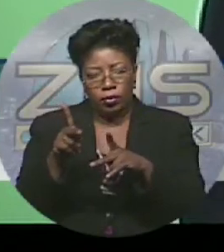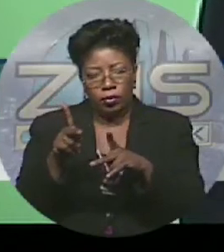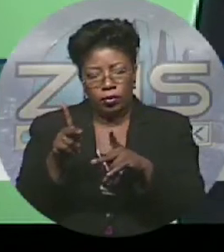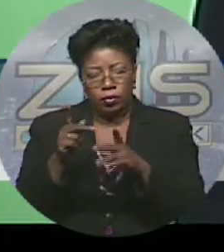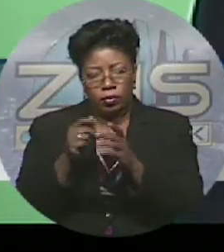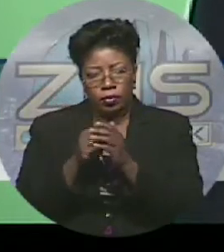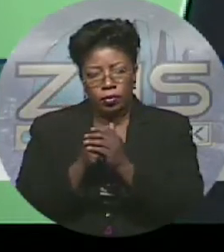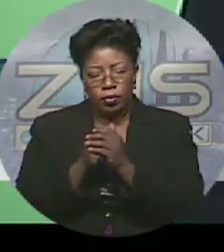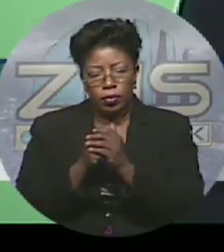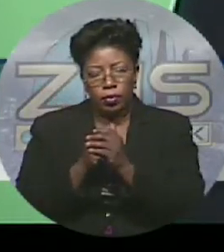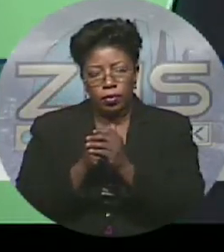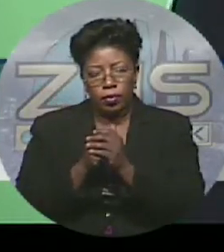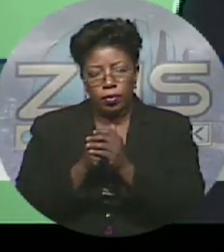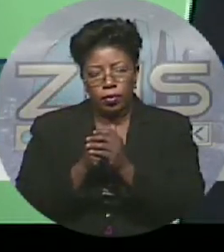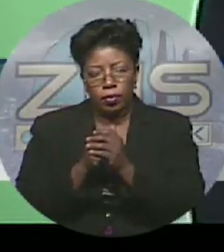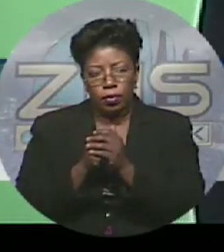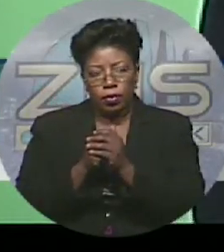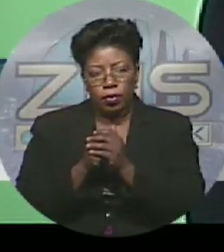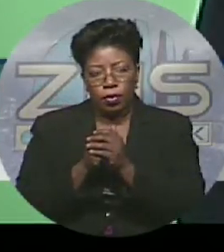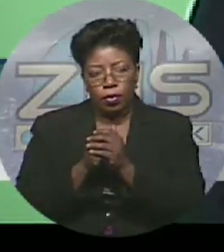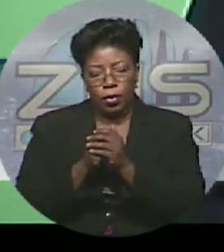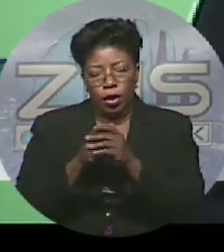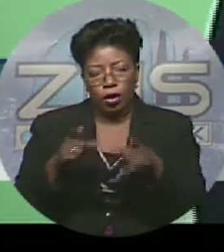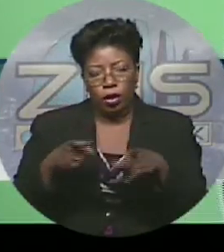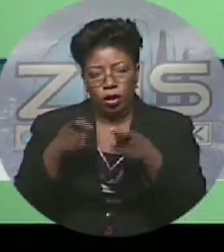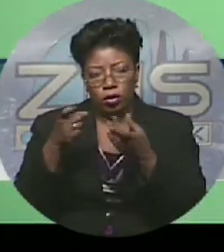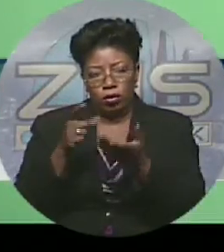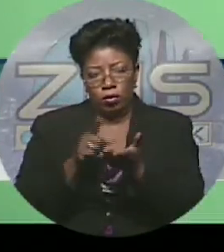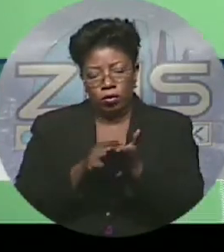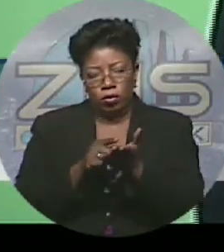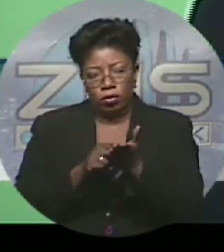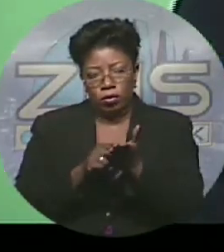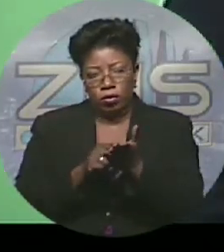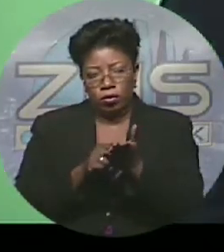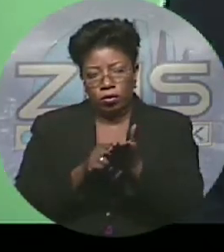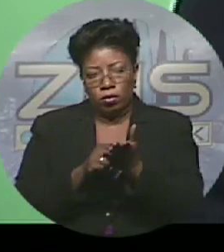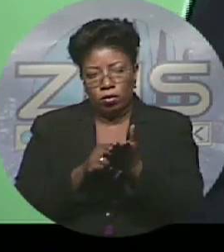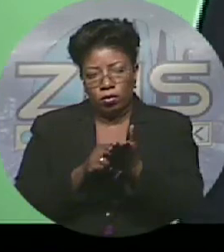of that party. A press release will be issued.